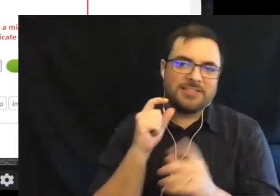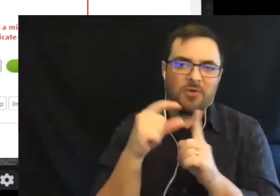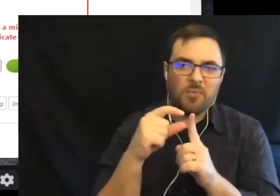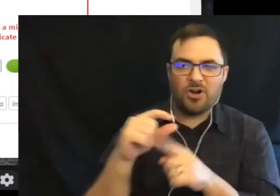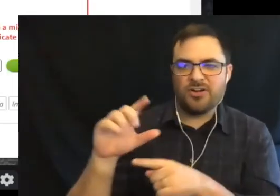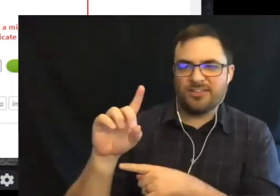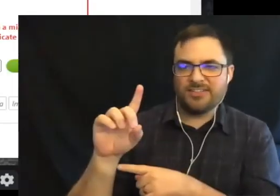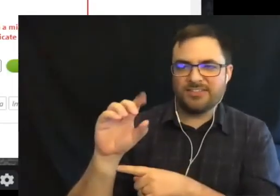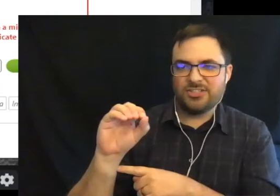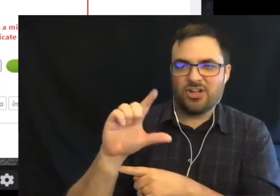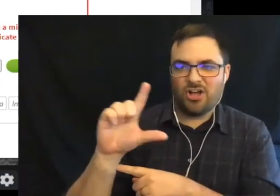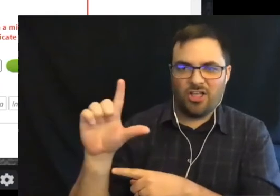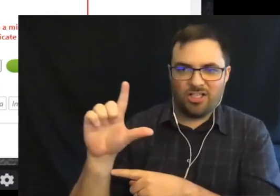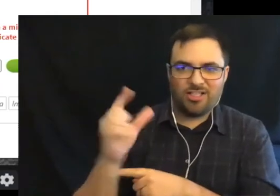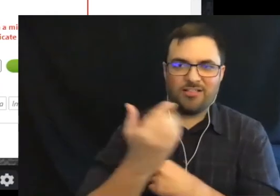instance,